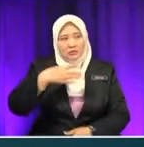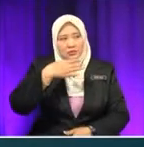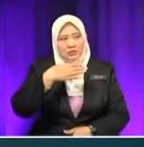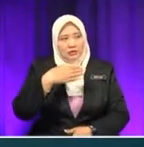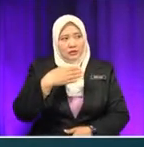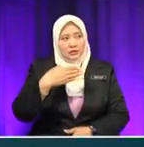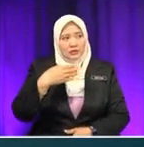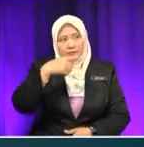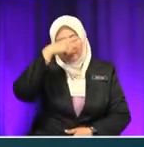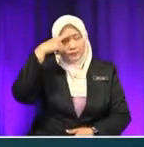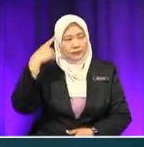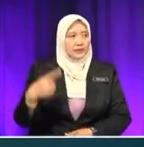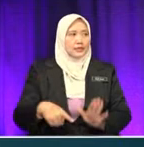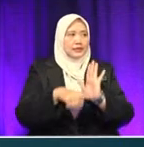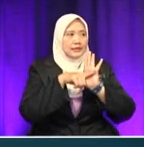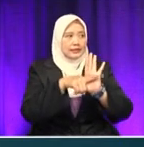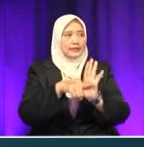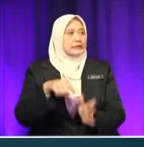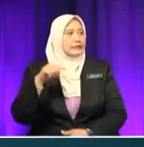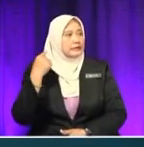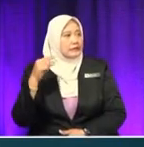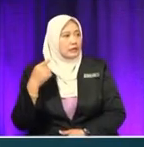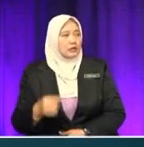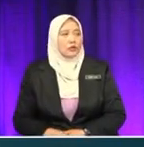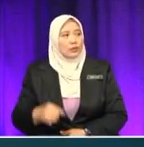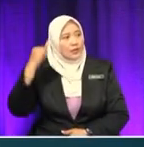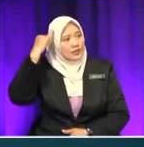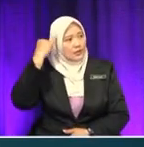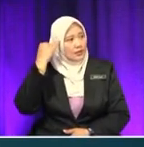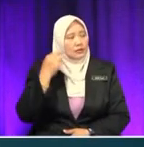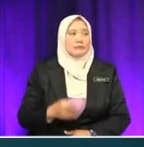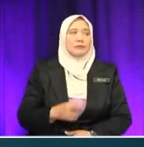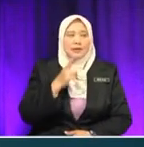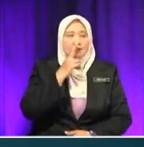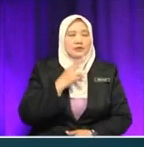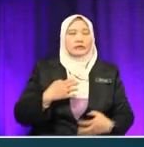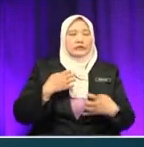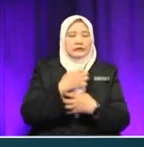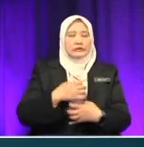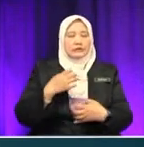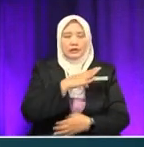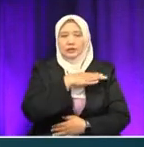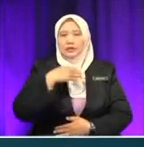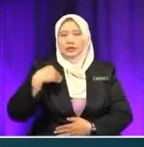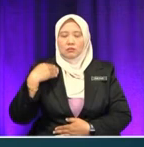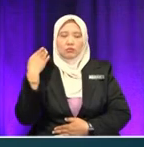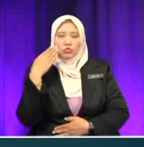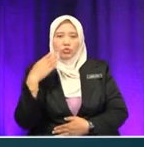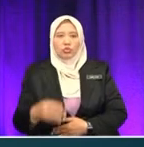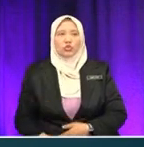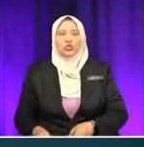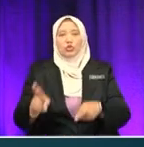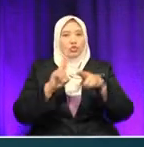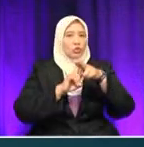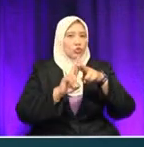giving ideas. Red is for feelings. And blue is for your conclusion. All right. So these are the steps, Stevia. Okay. First